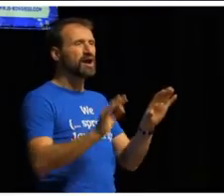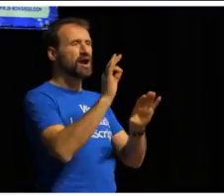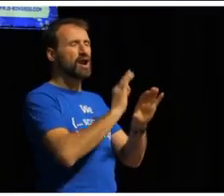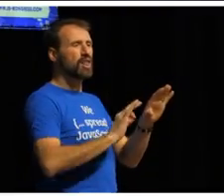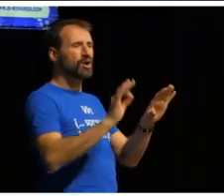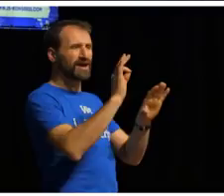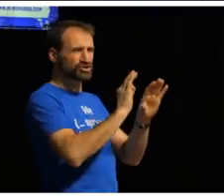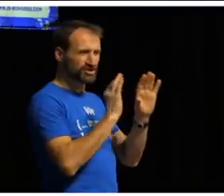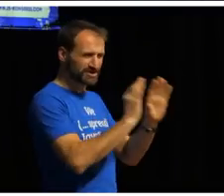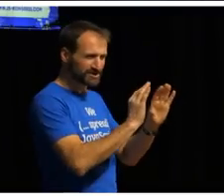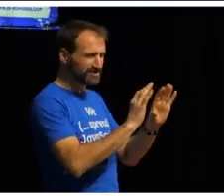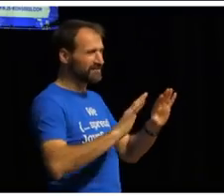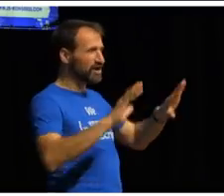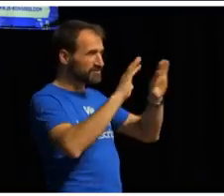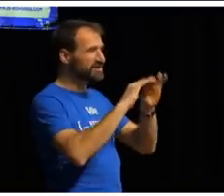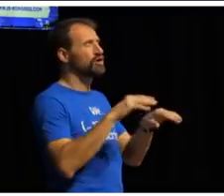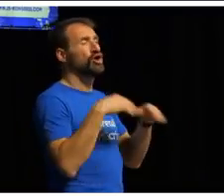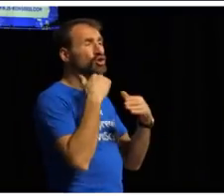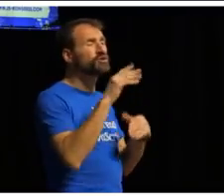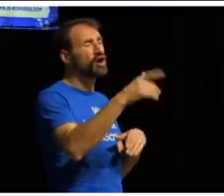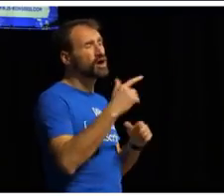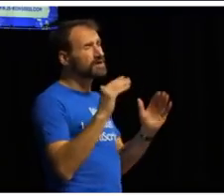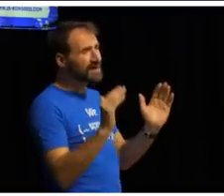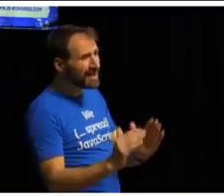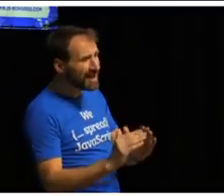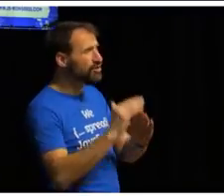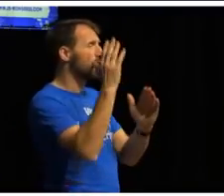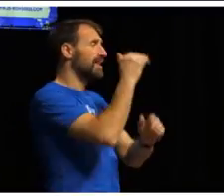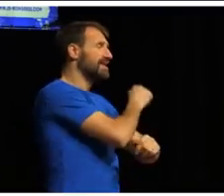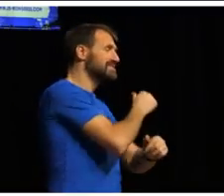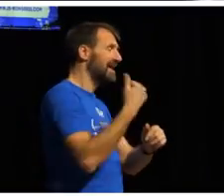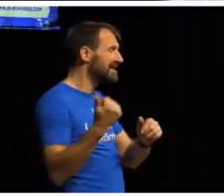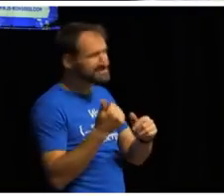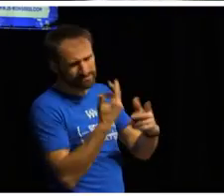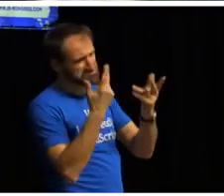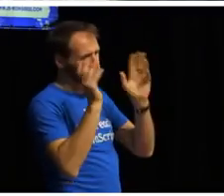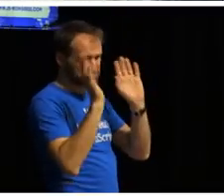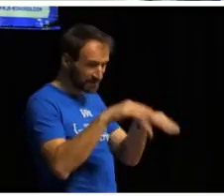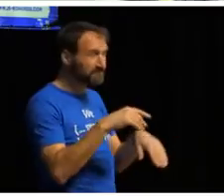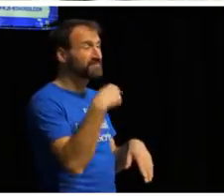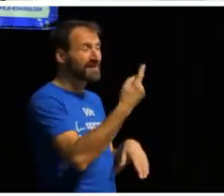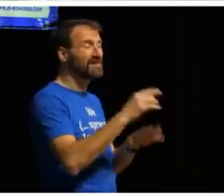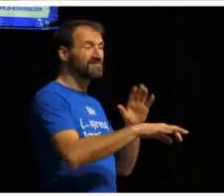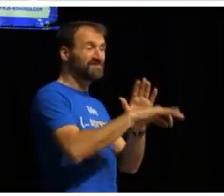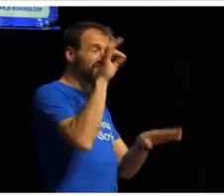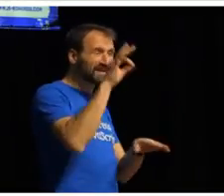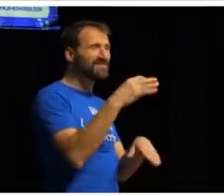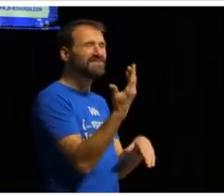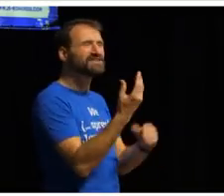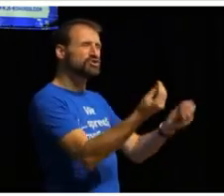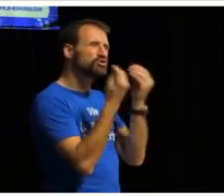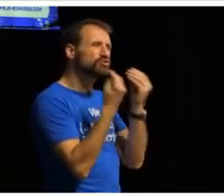doesn't matter if the dog is small on the left side or on the right side. And it sort of finds something that a dog